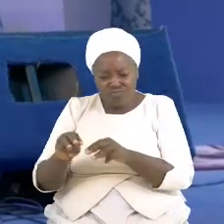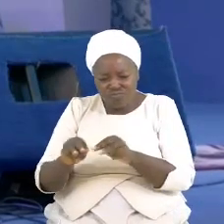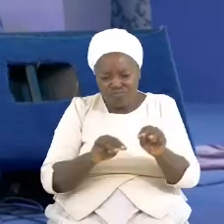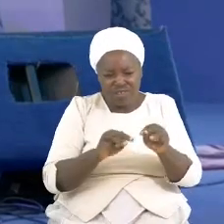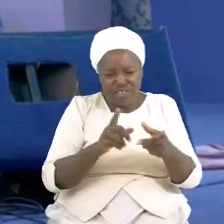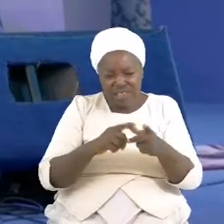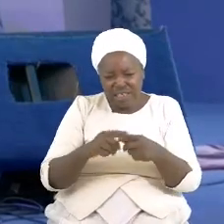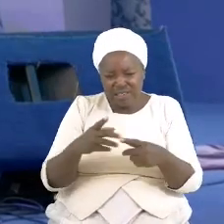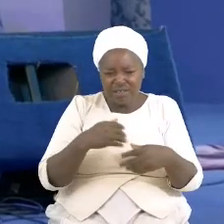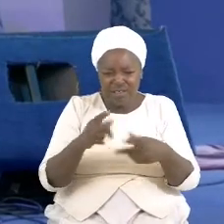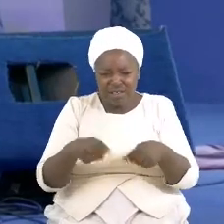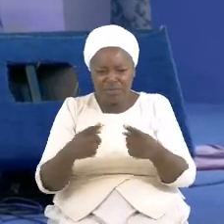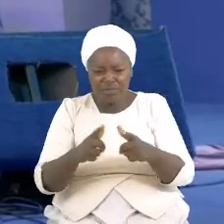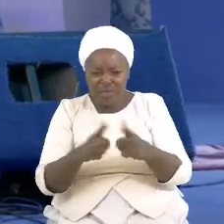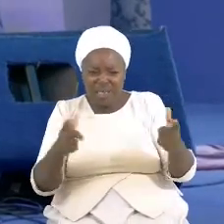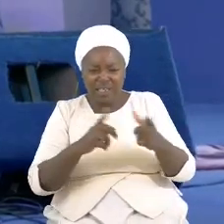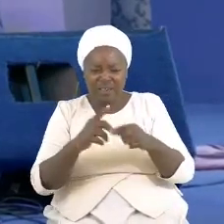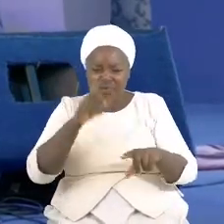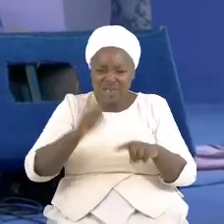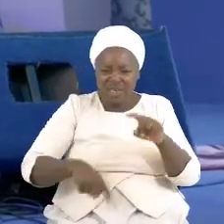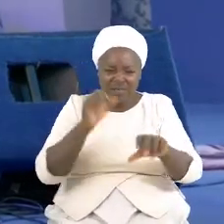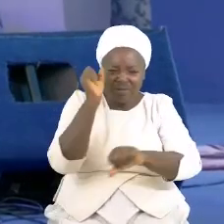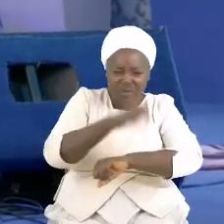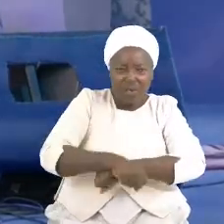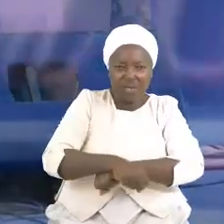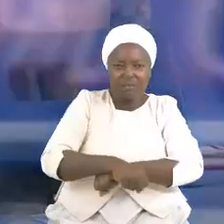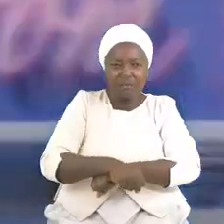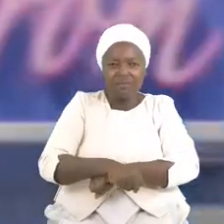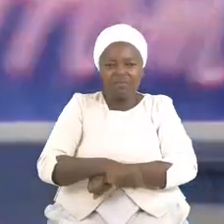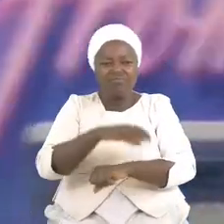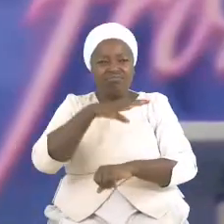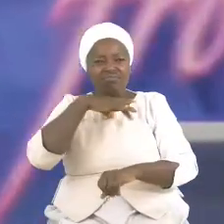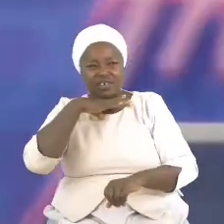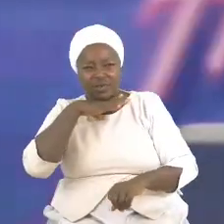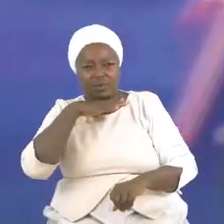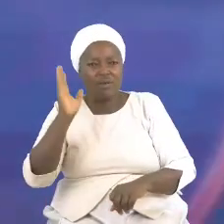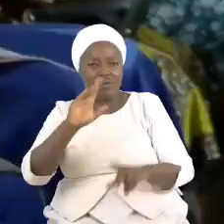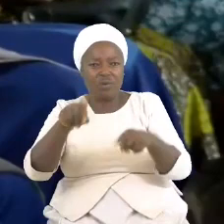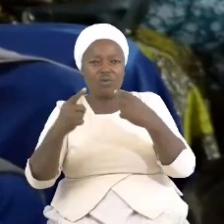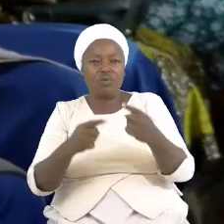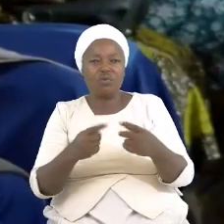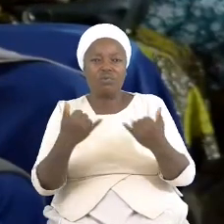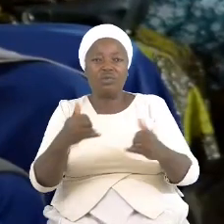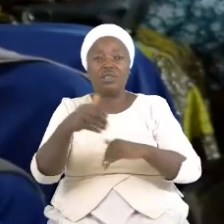you could not overcome. Defilement will go tonight.